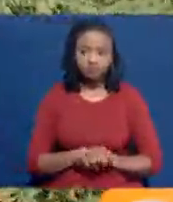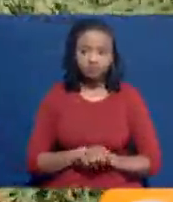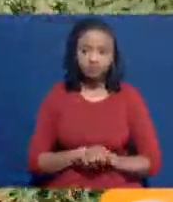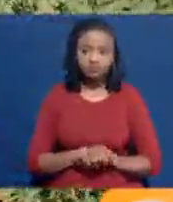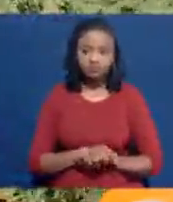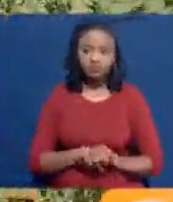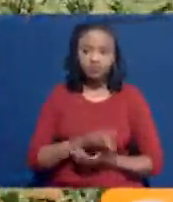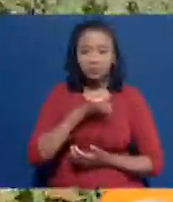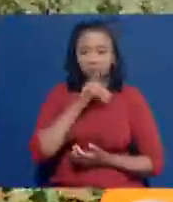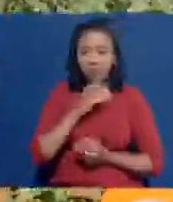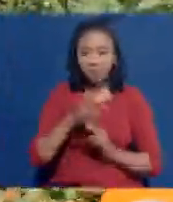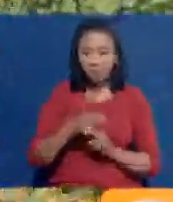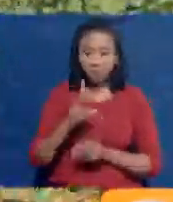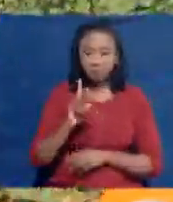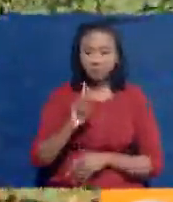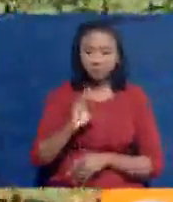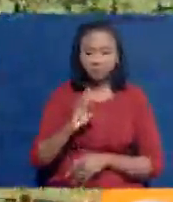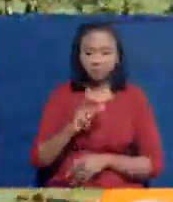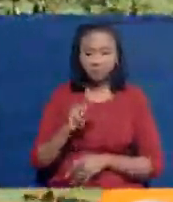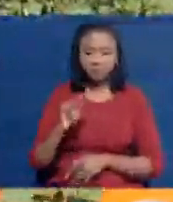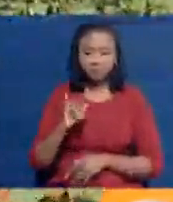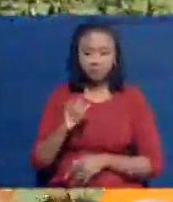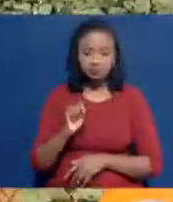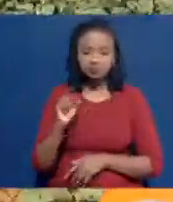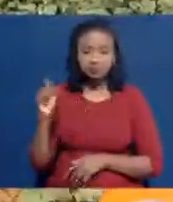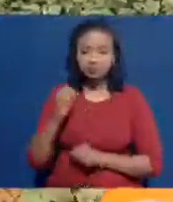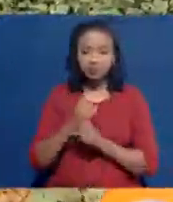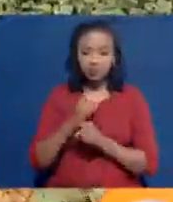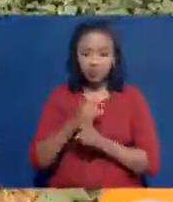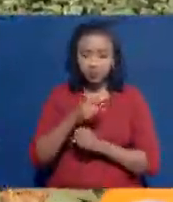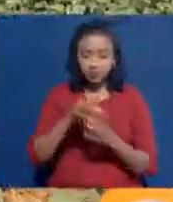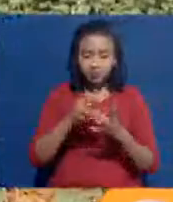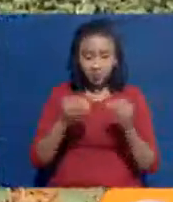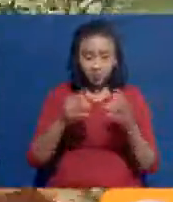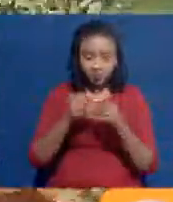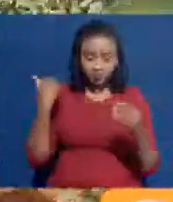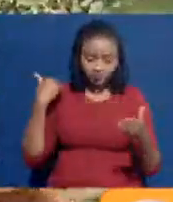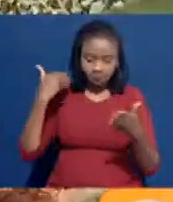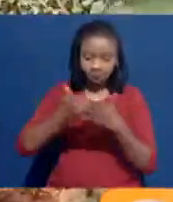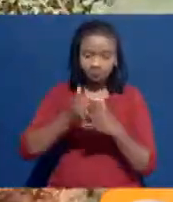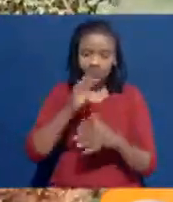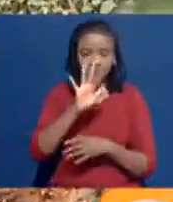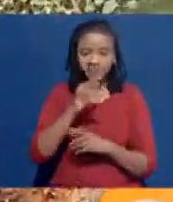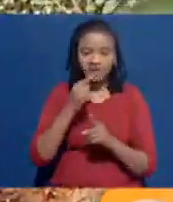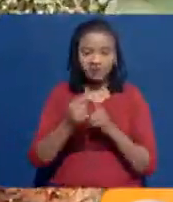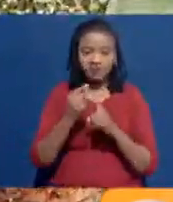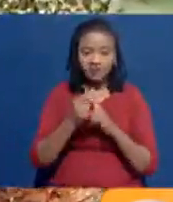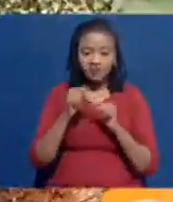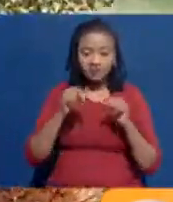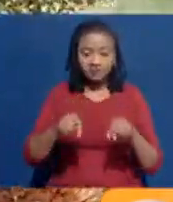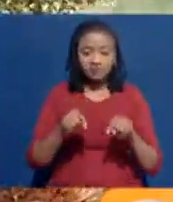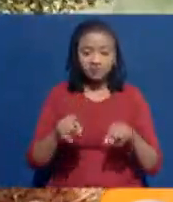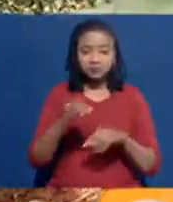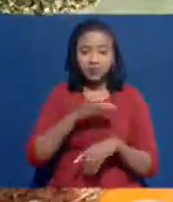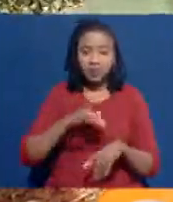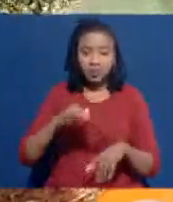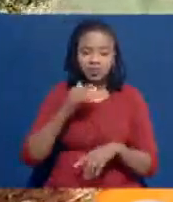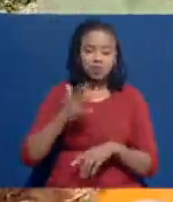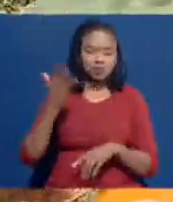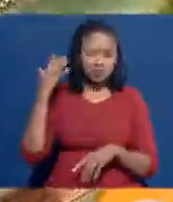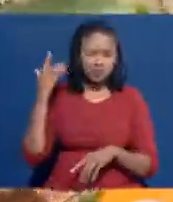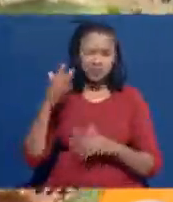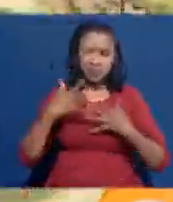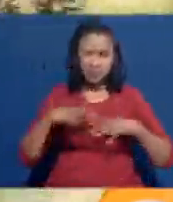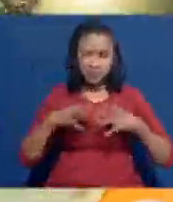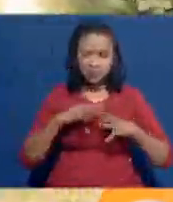Dennis Mapesa, a cotton farmer for nearly 5 years, has seen it all. The main cash crop imekuwa pamba hapo awali.